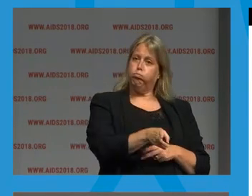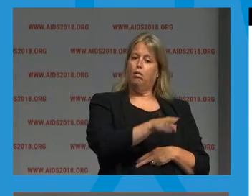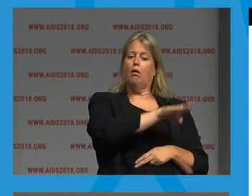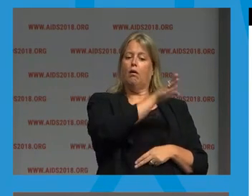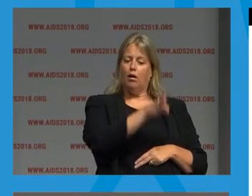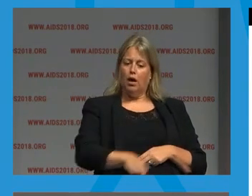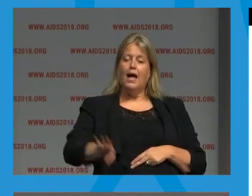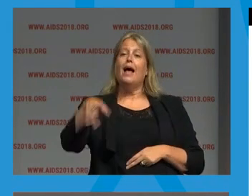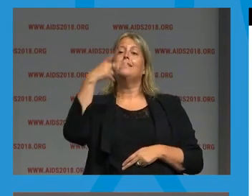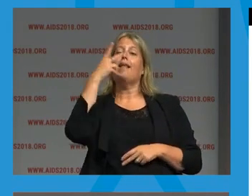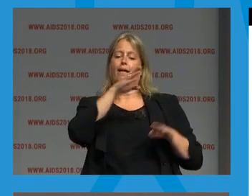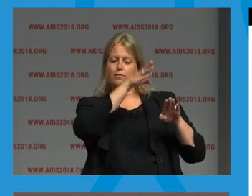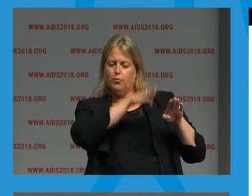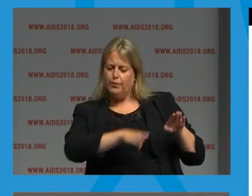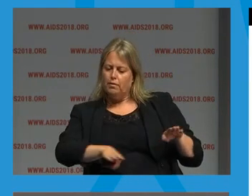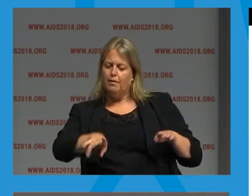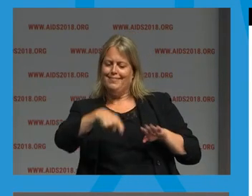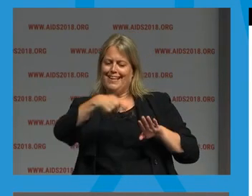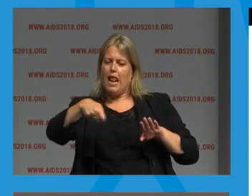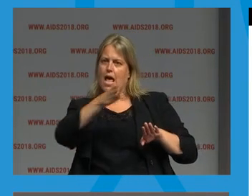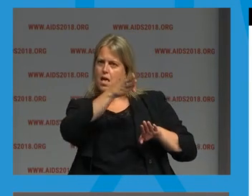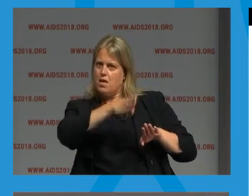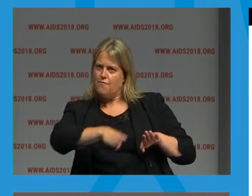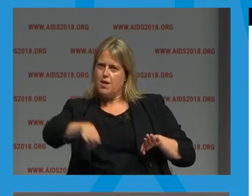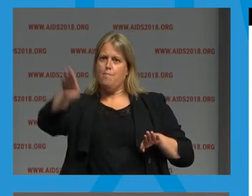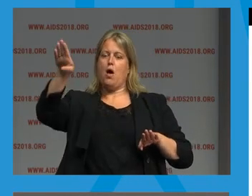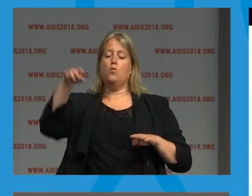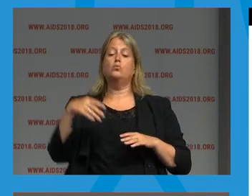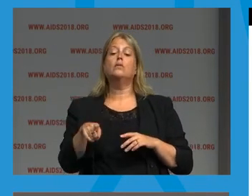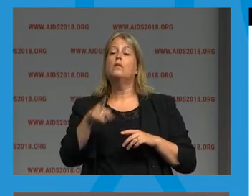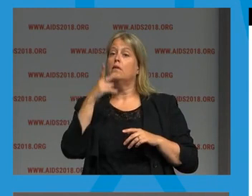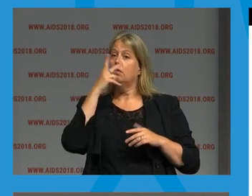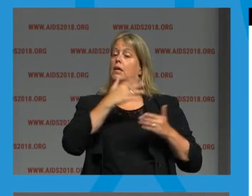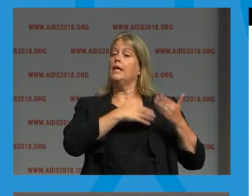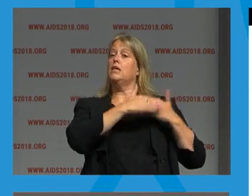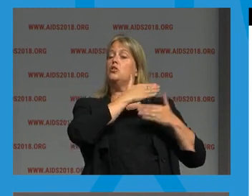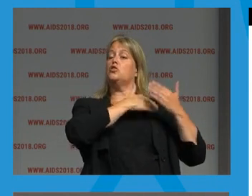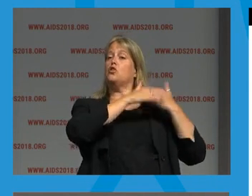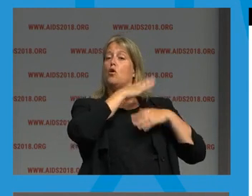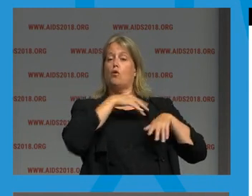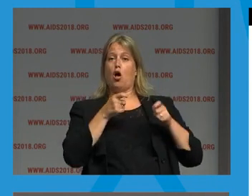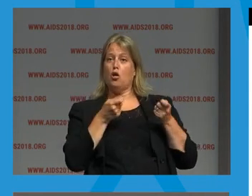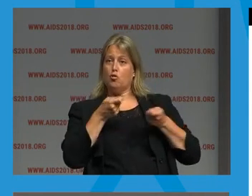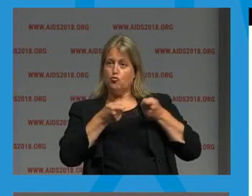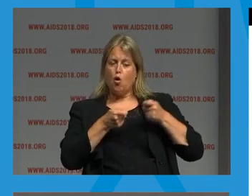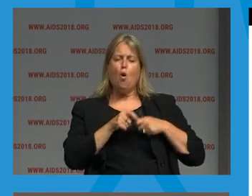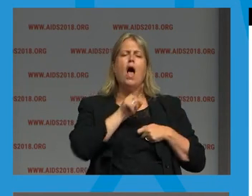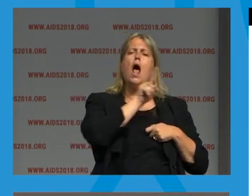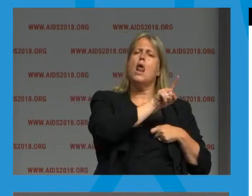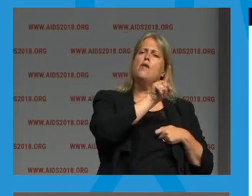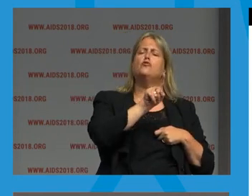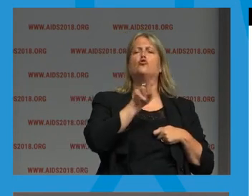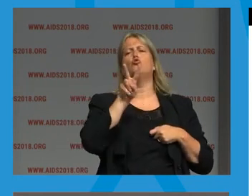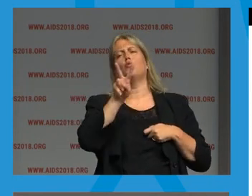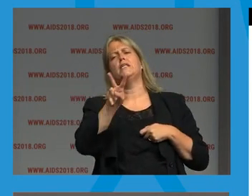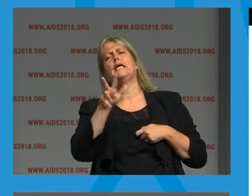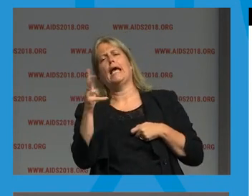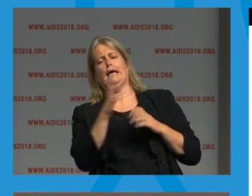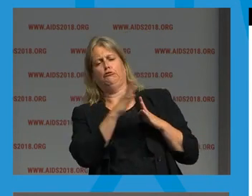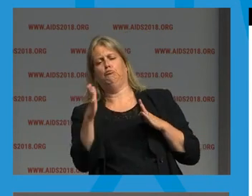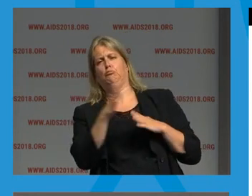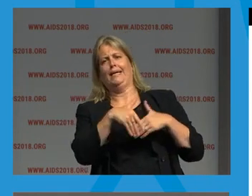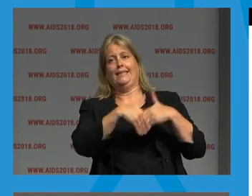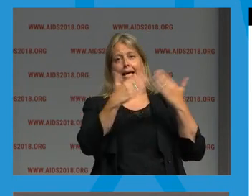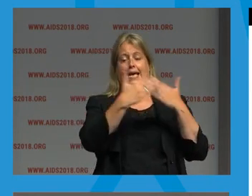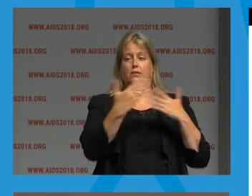at the delay in rebound. And in fact, if you use the historical control, which was 11 to 28 days, compared